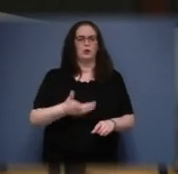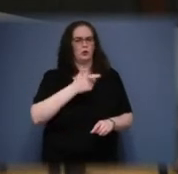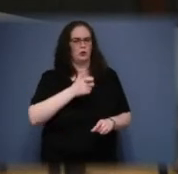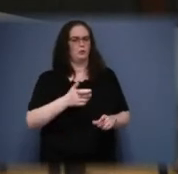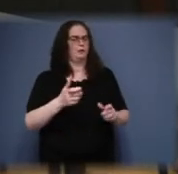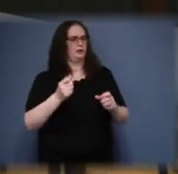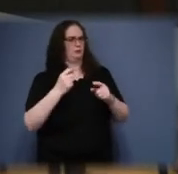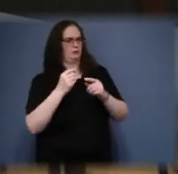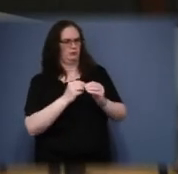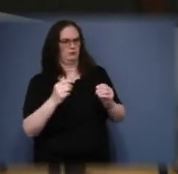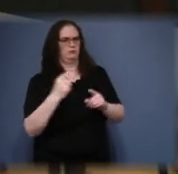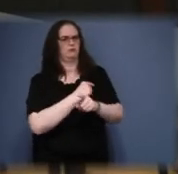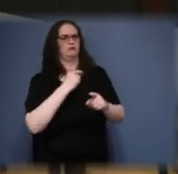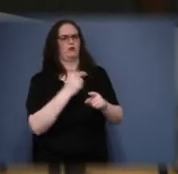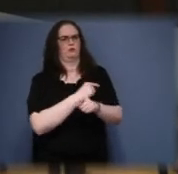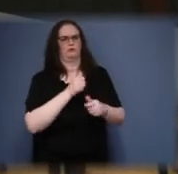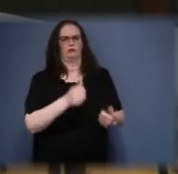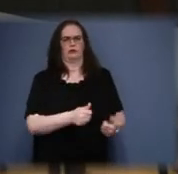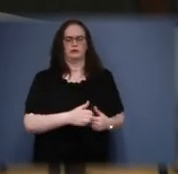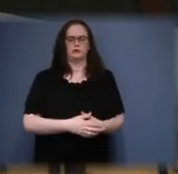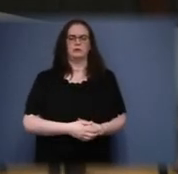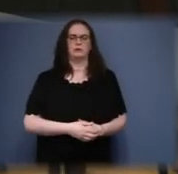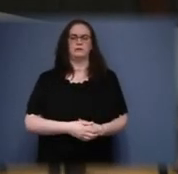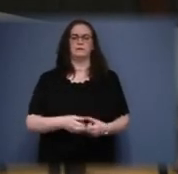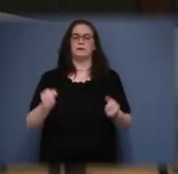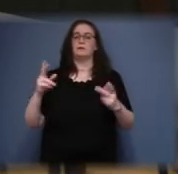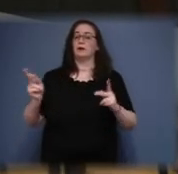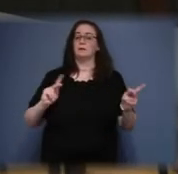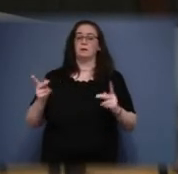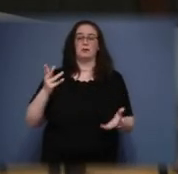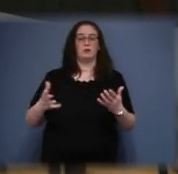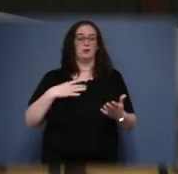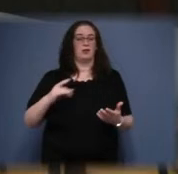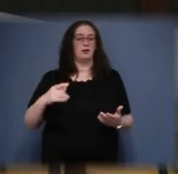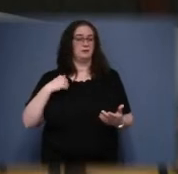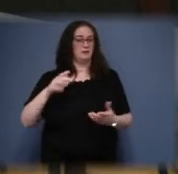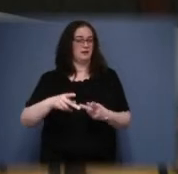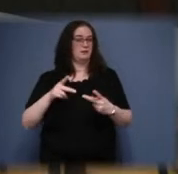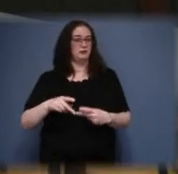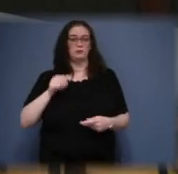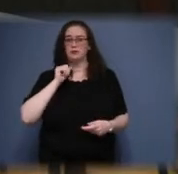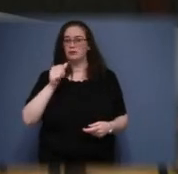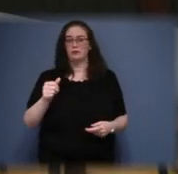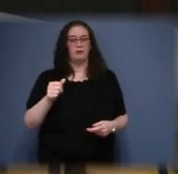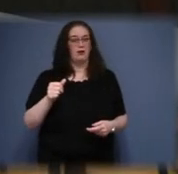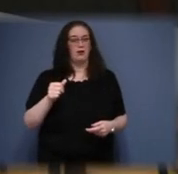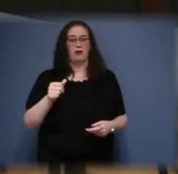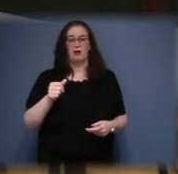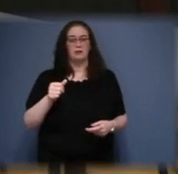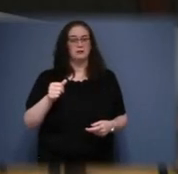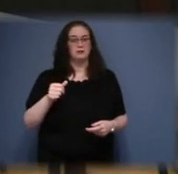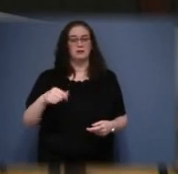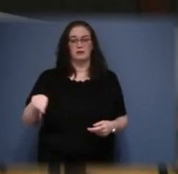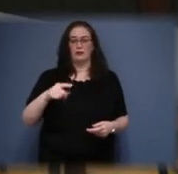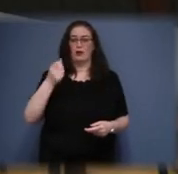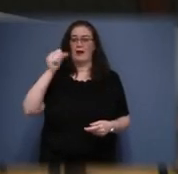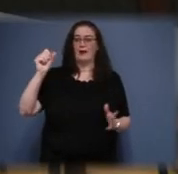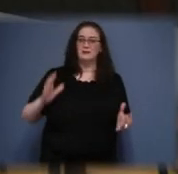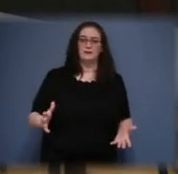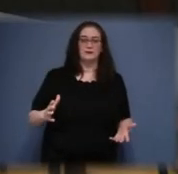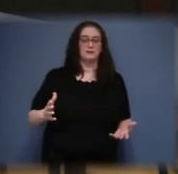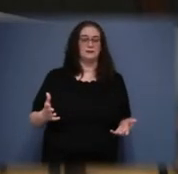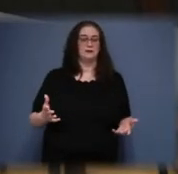most appropriate. Many people would maybe like to be in the position, but they are not. They are activists. They have